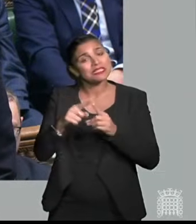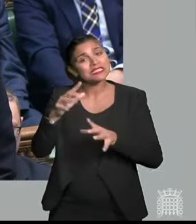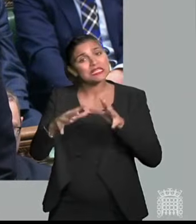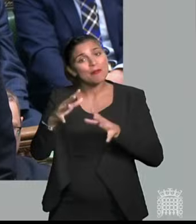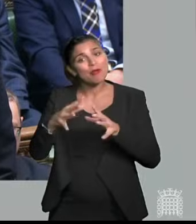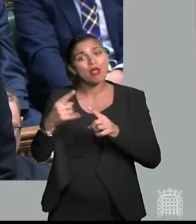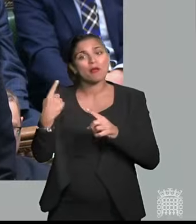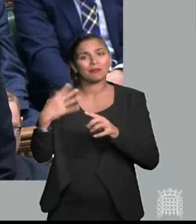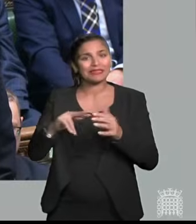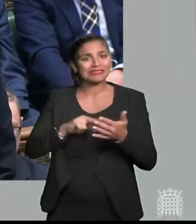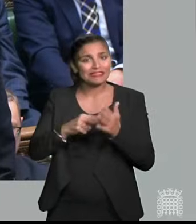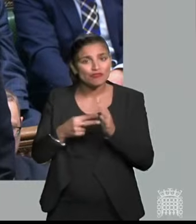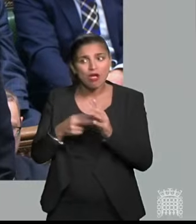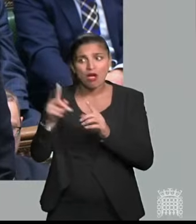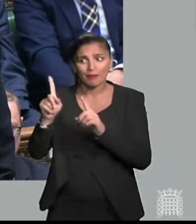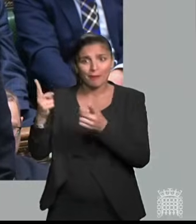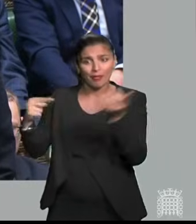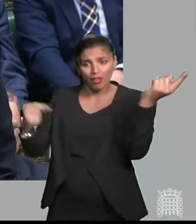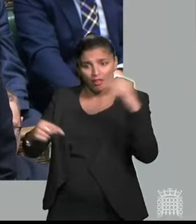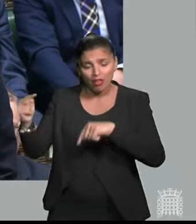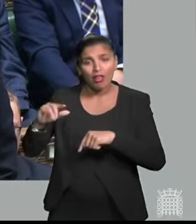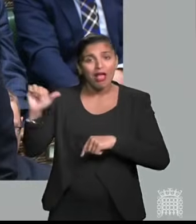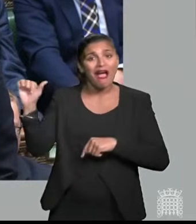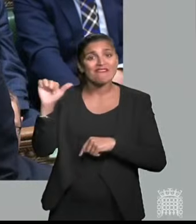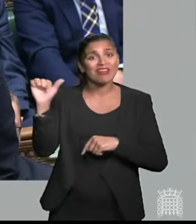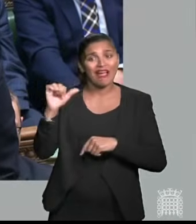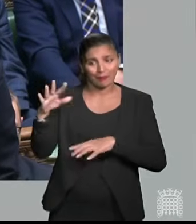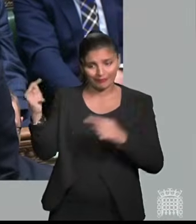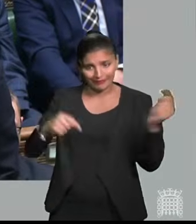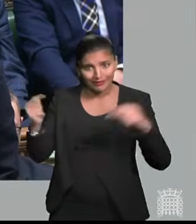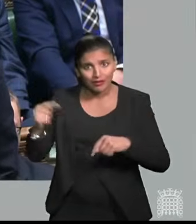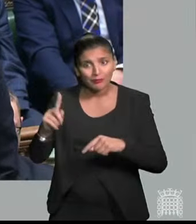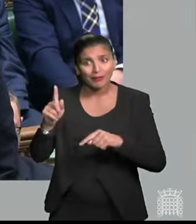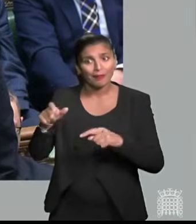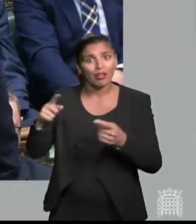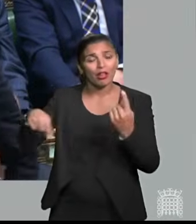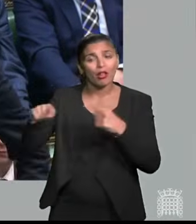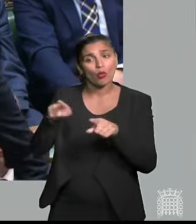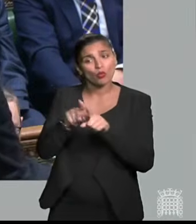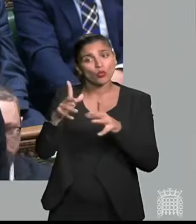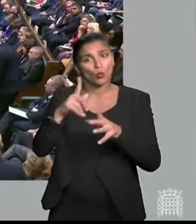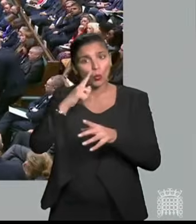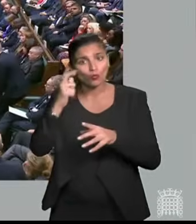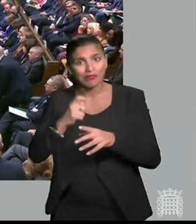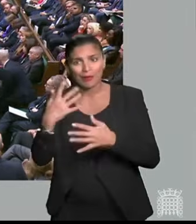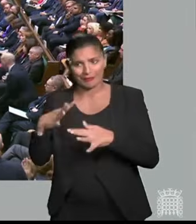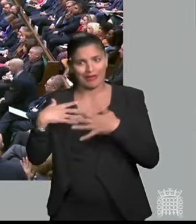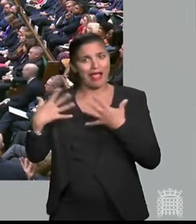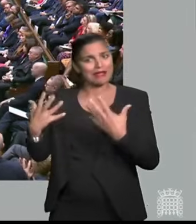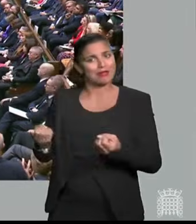for Syrian nationals, Afghani nationals and, of course, Ukrainian nationals?